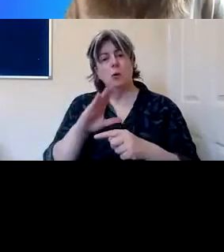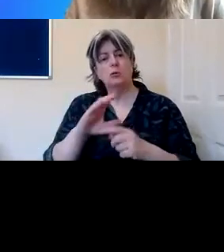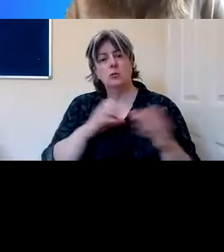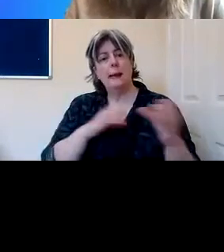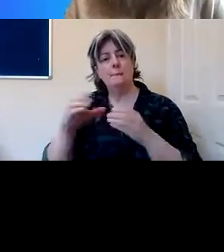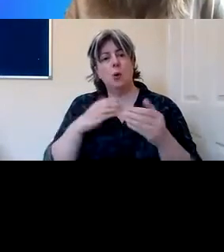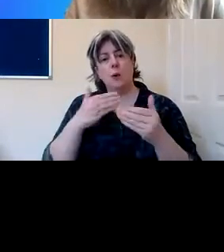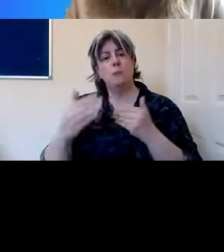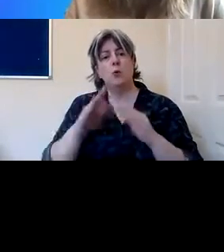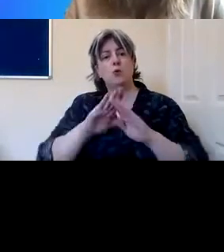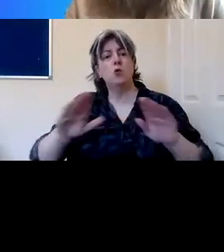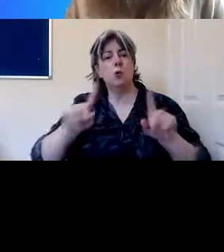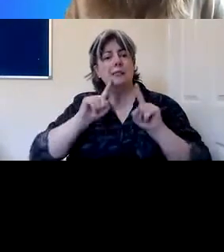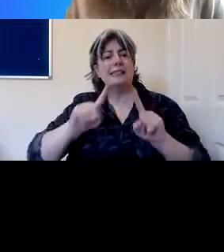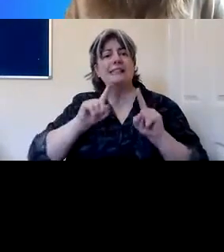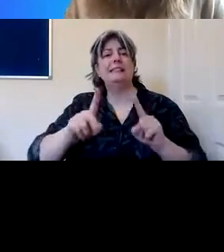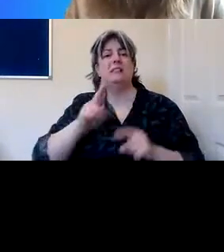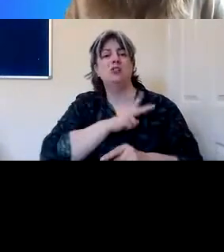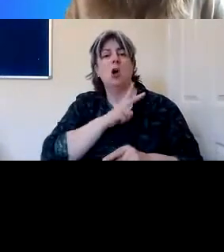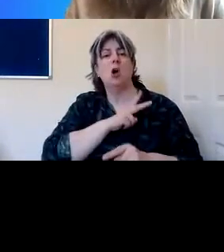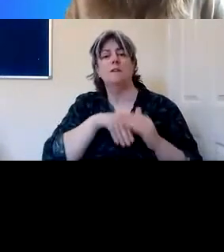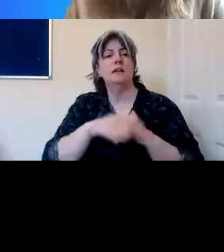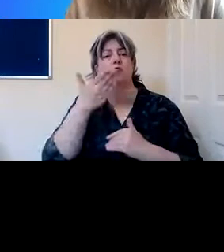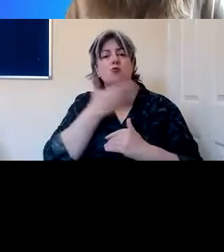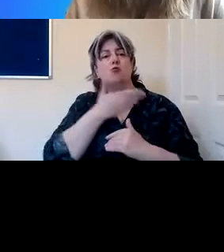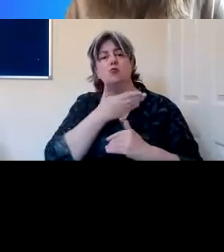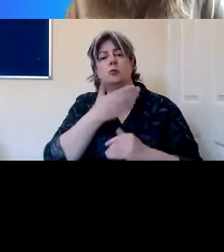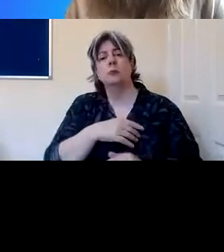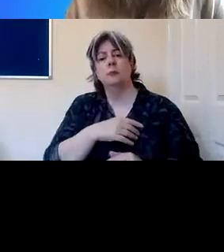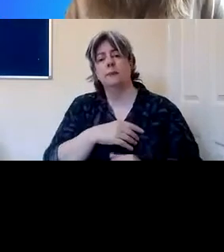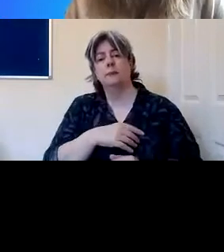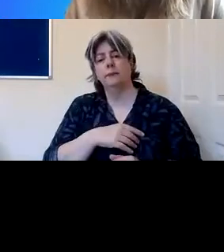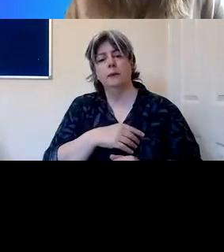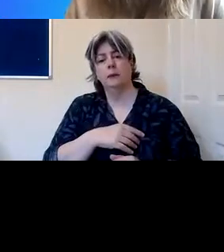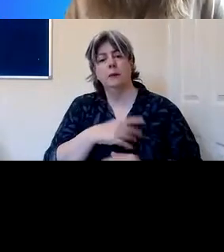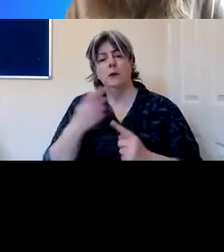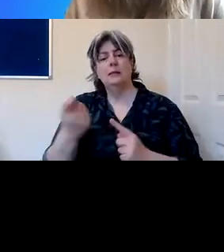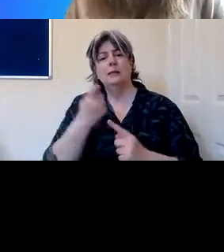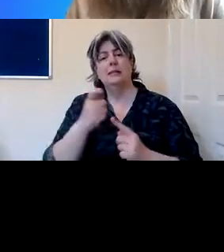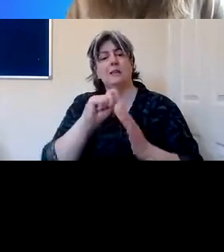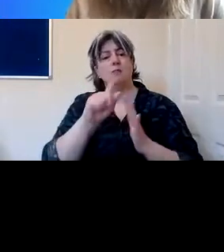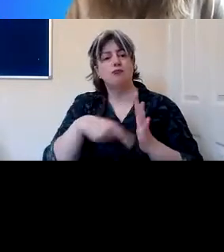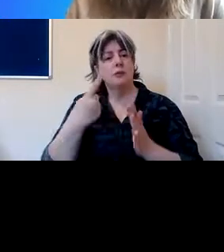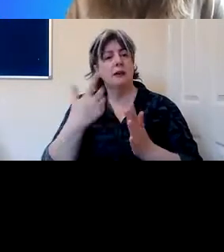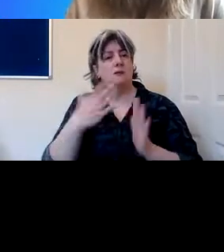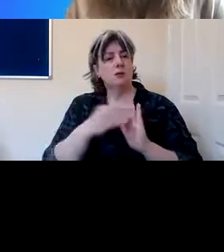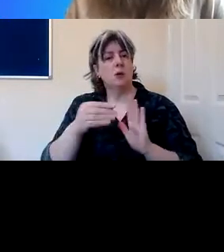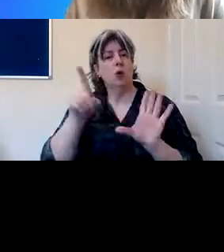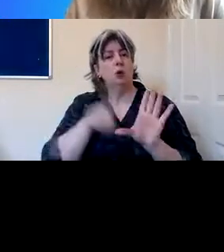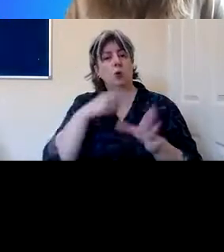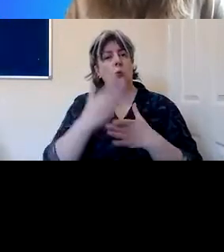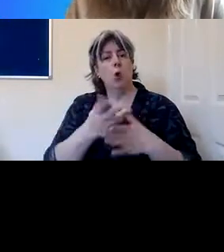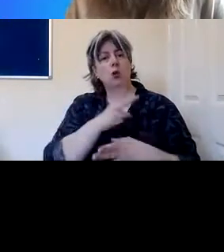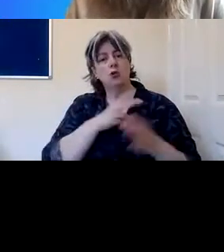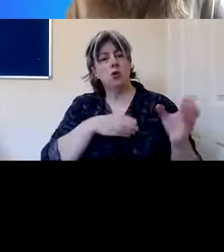staff within schools. I'm aware of some very successful projects where they've had youth work staff in school, for example, who can help